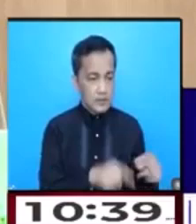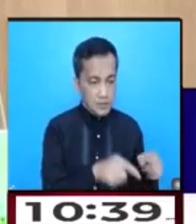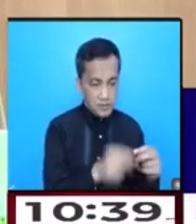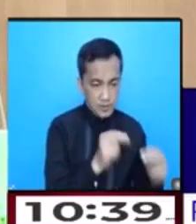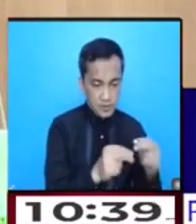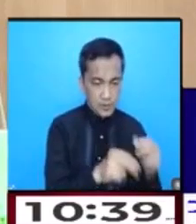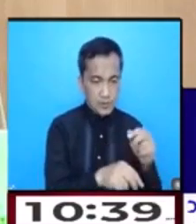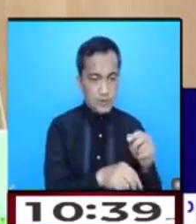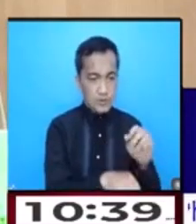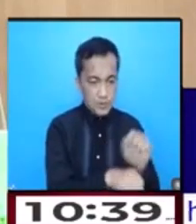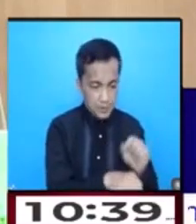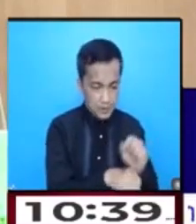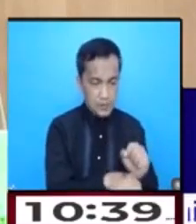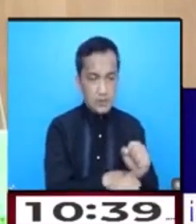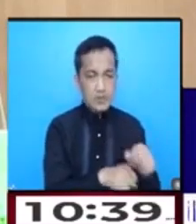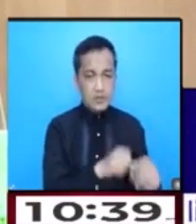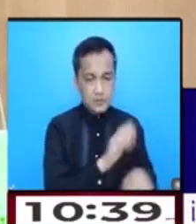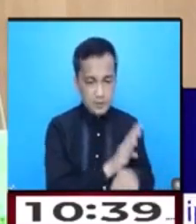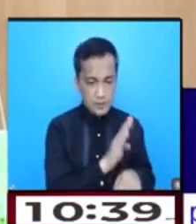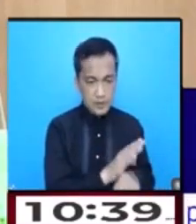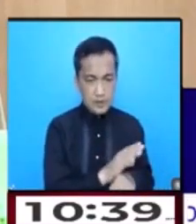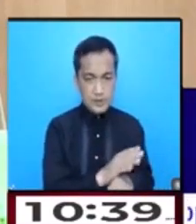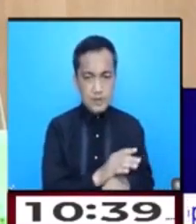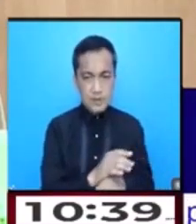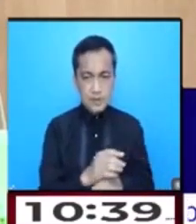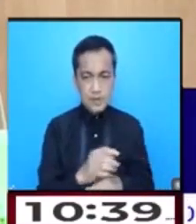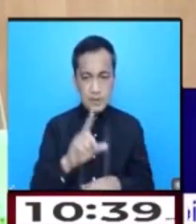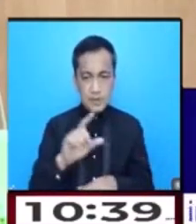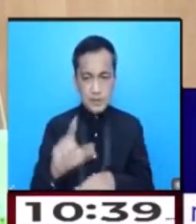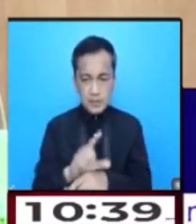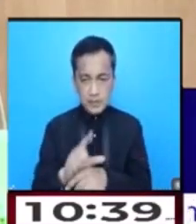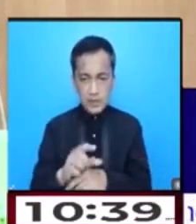The labor market conditions are so different